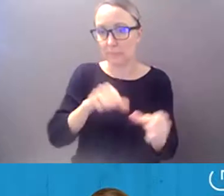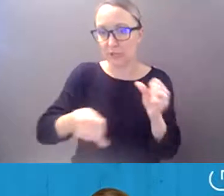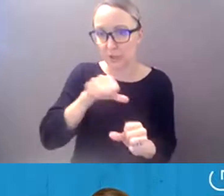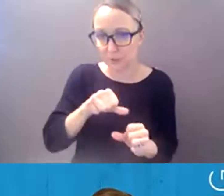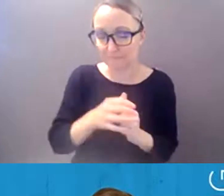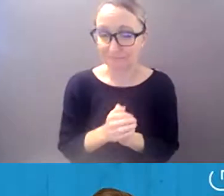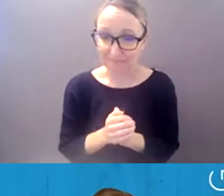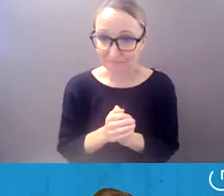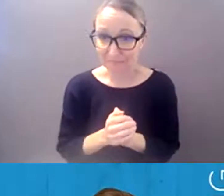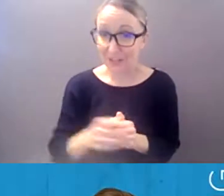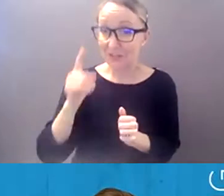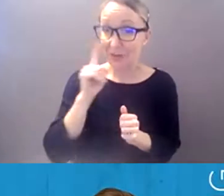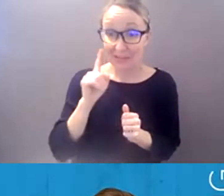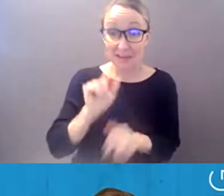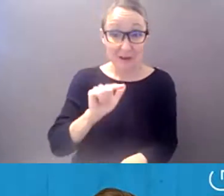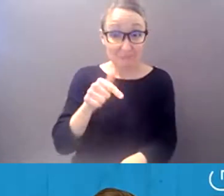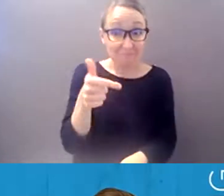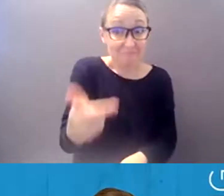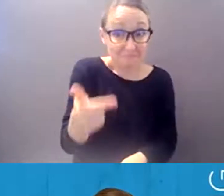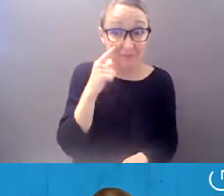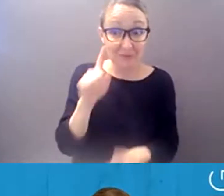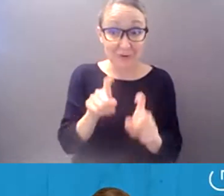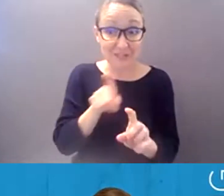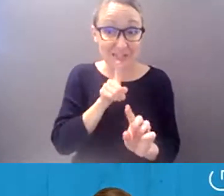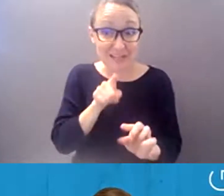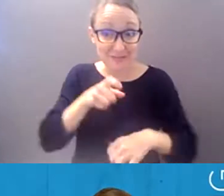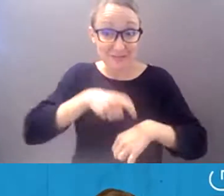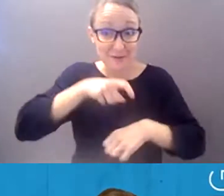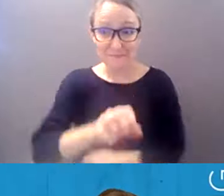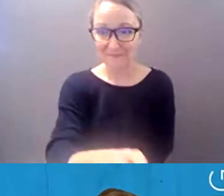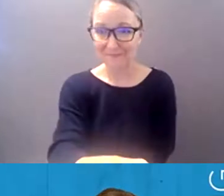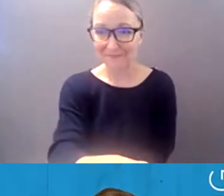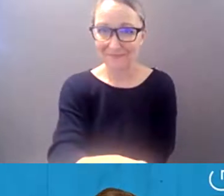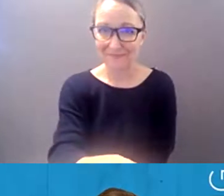that, I think I'm tossing it back for some questions and answers.